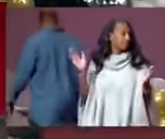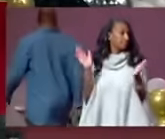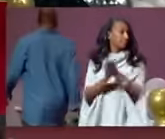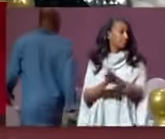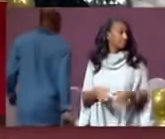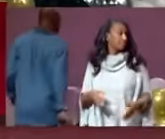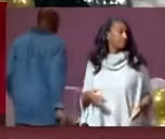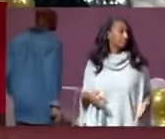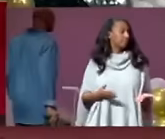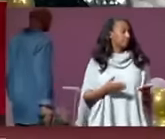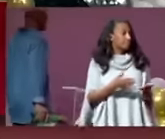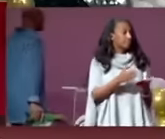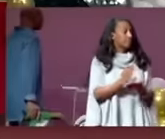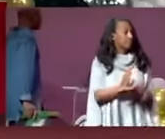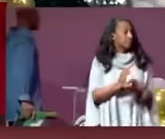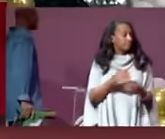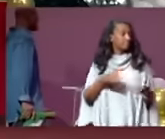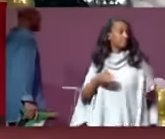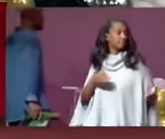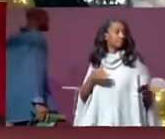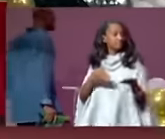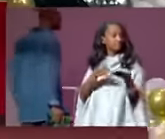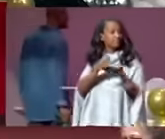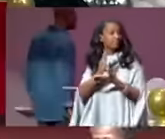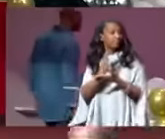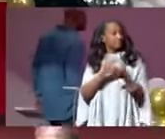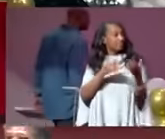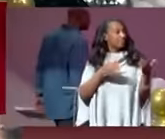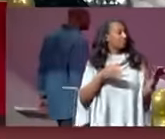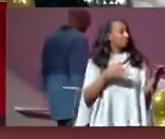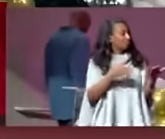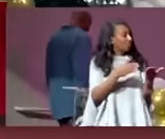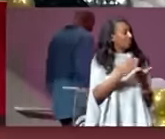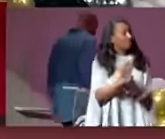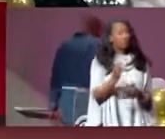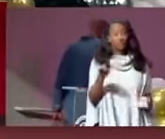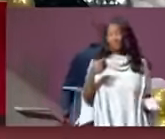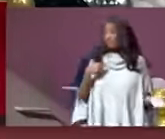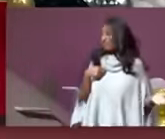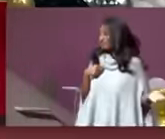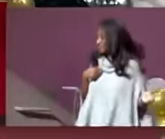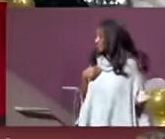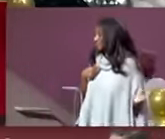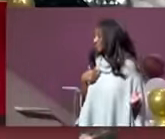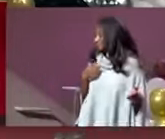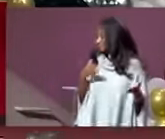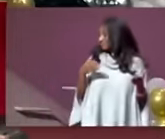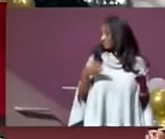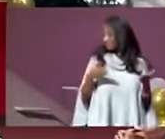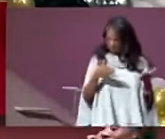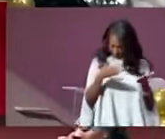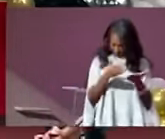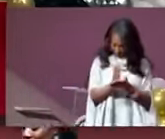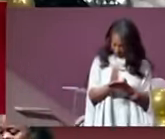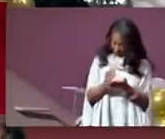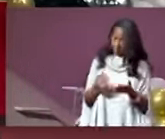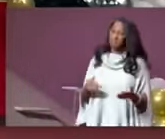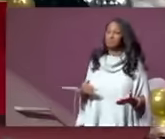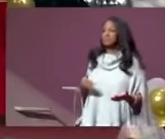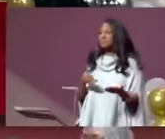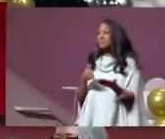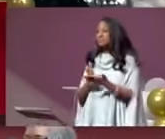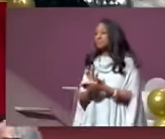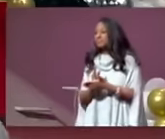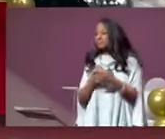He's all right. He's all right. He's all right. He's all right. Is the Lord all right with you on today? He's all right.